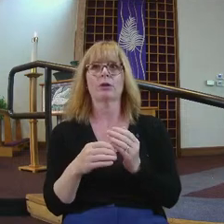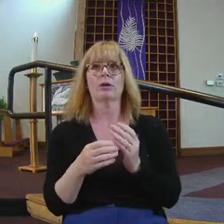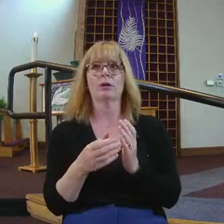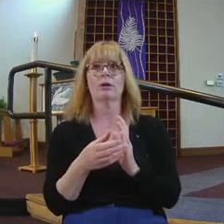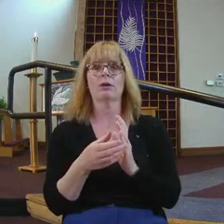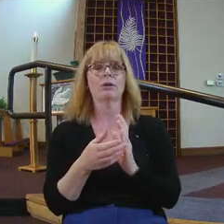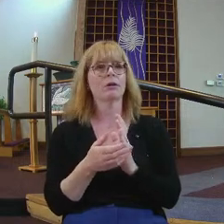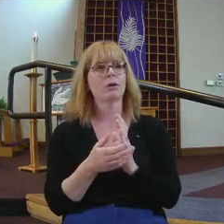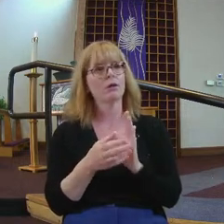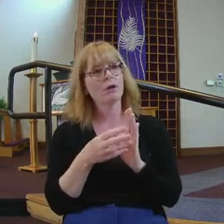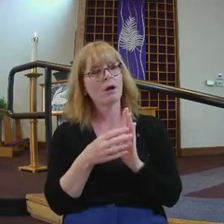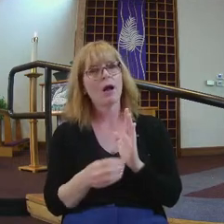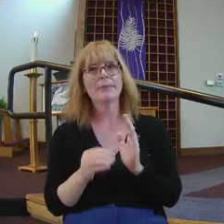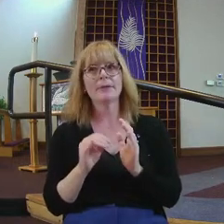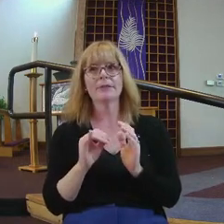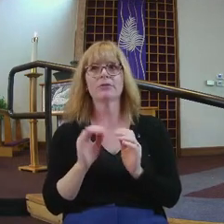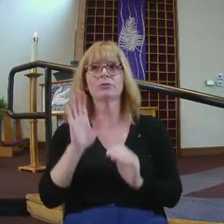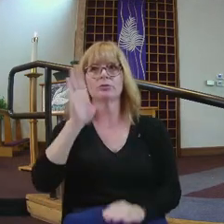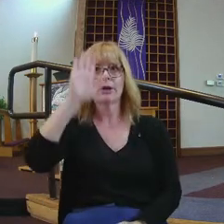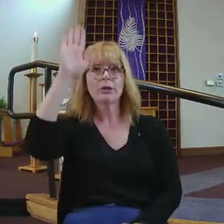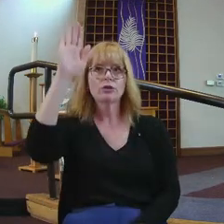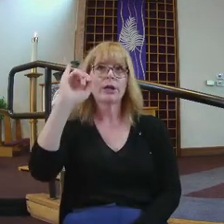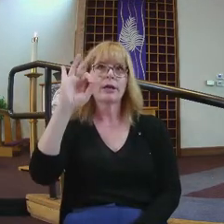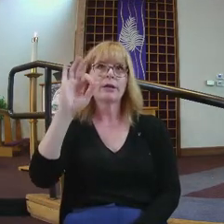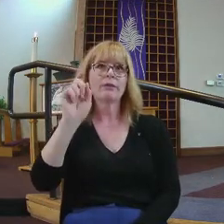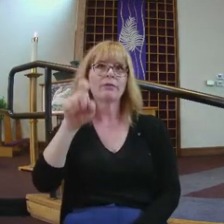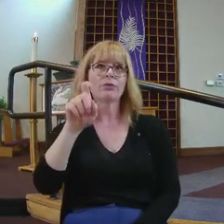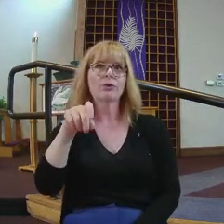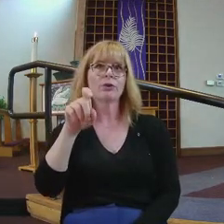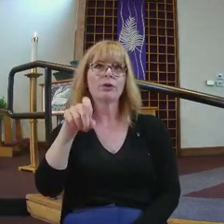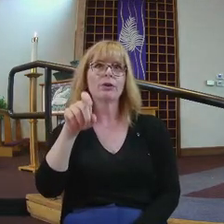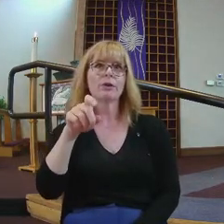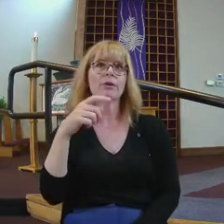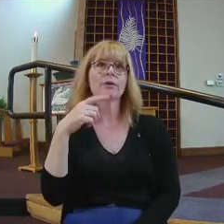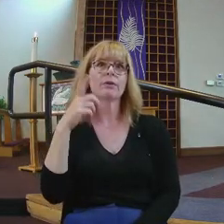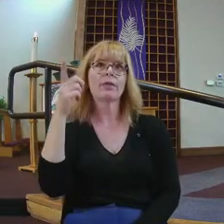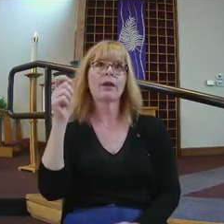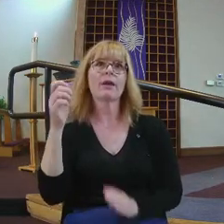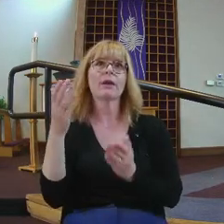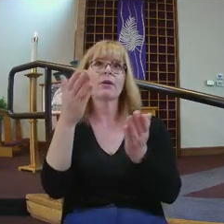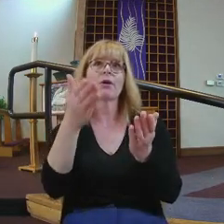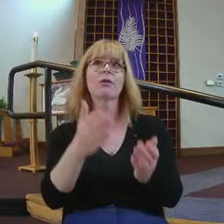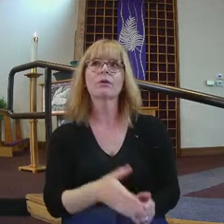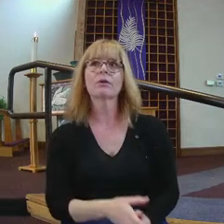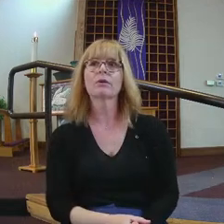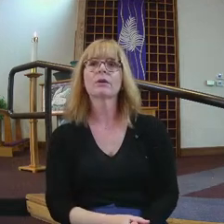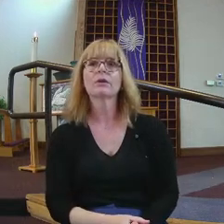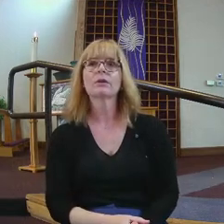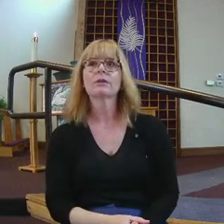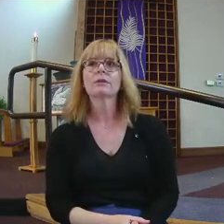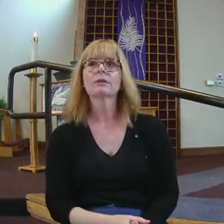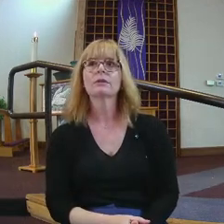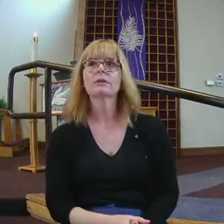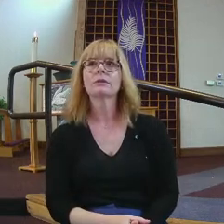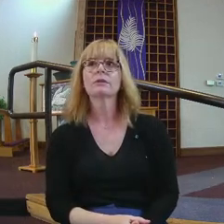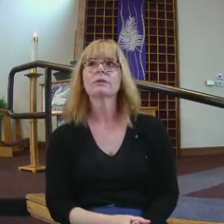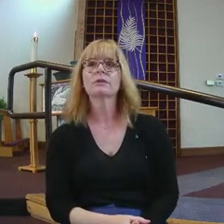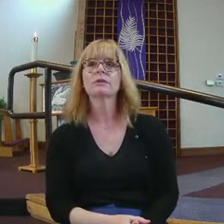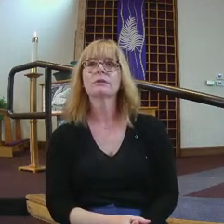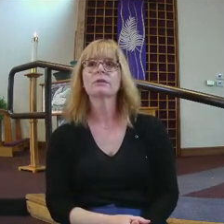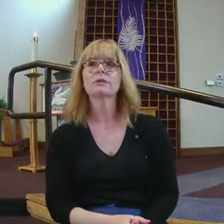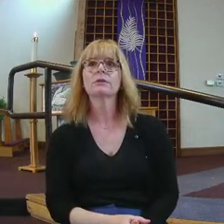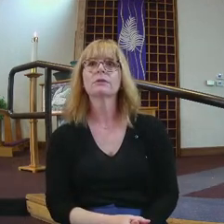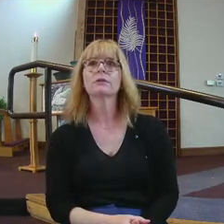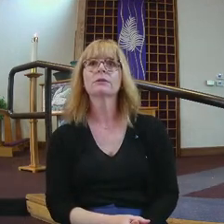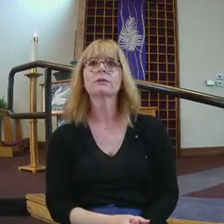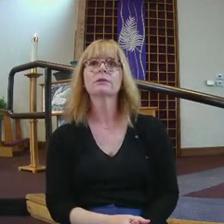raise your hand if you need one, and they'll be right over to offer you one. Oh, got one right behind you, Brad.